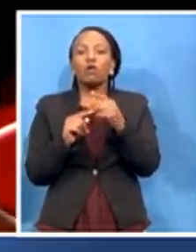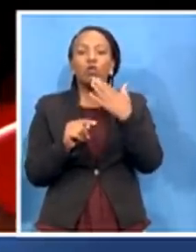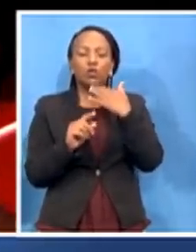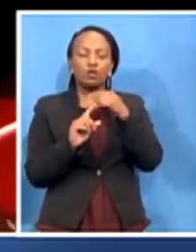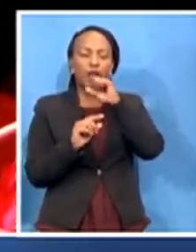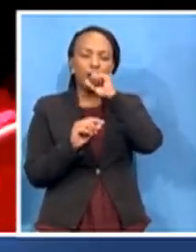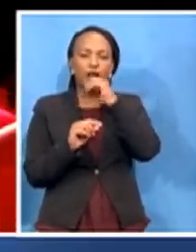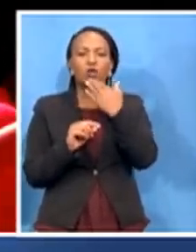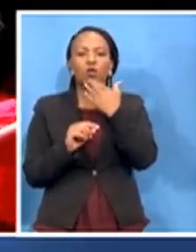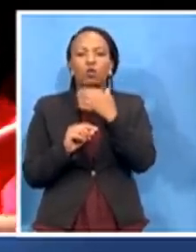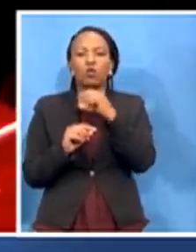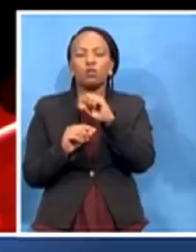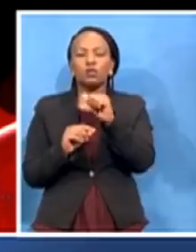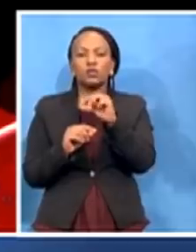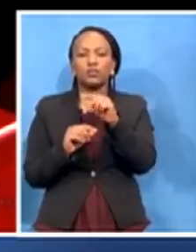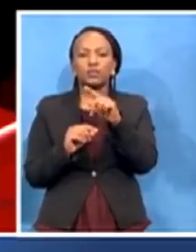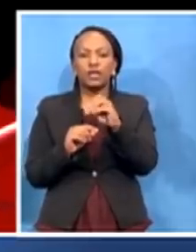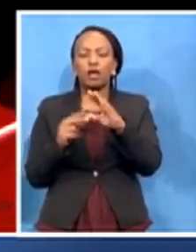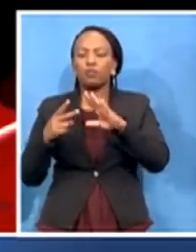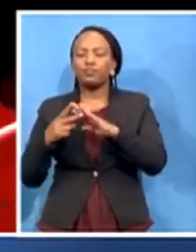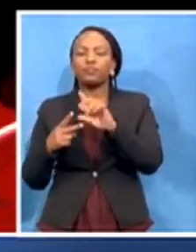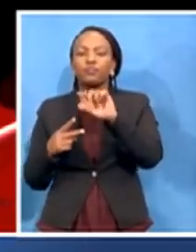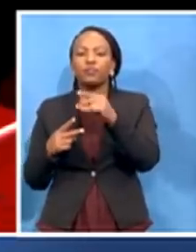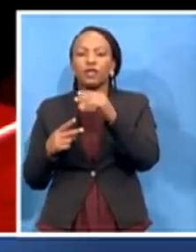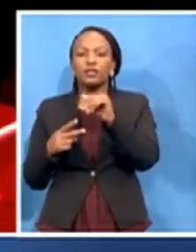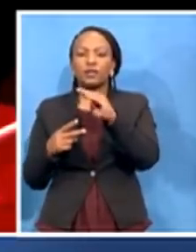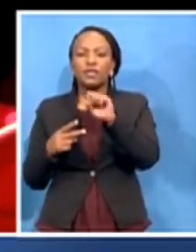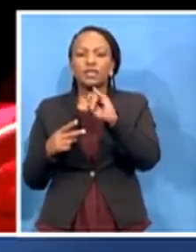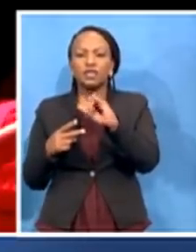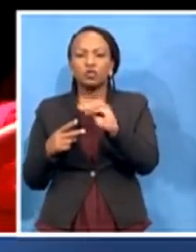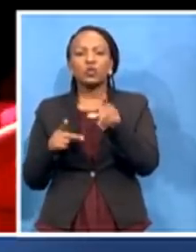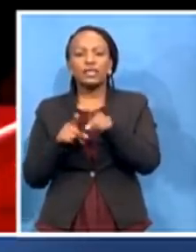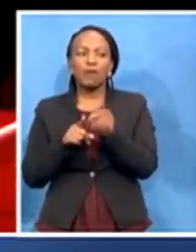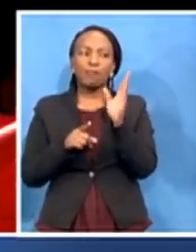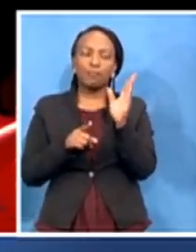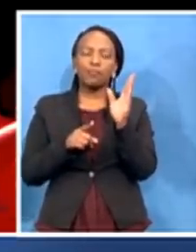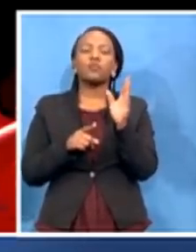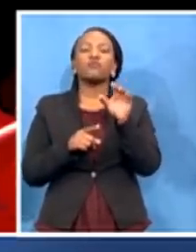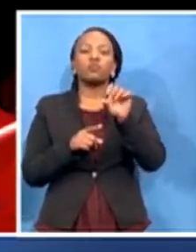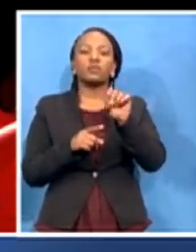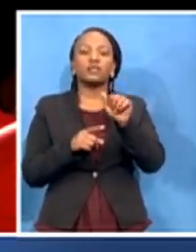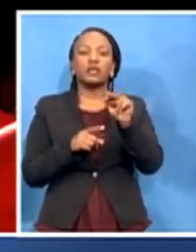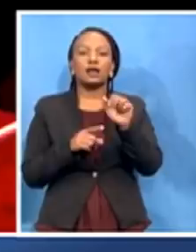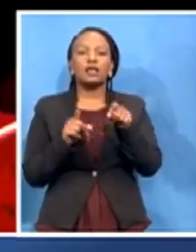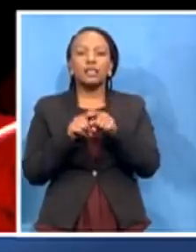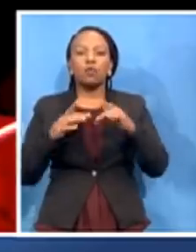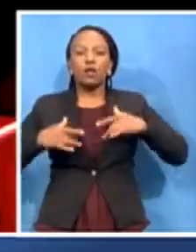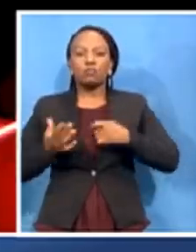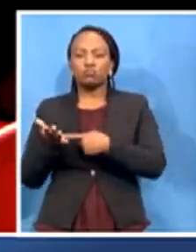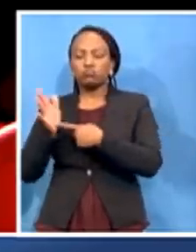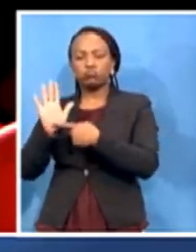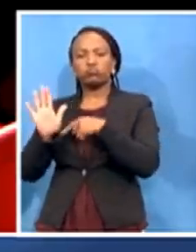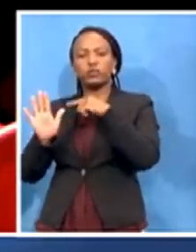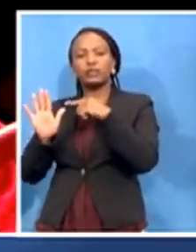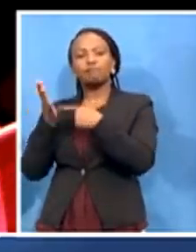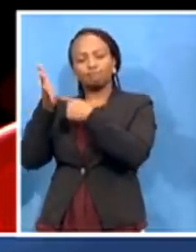So we'll be coming to you live from this area and giving you rolling coverage of what's going to transpire